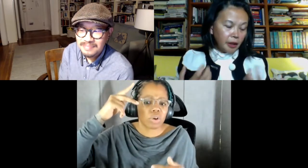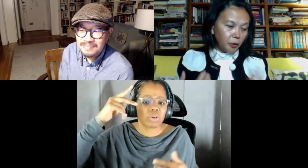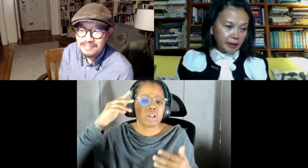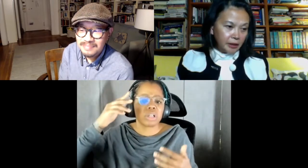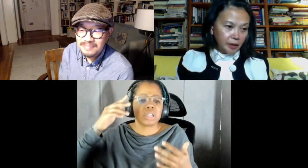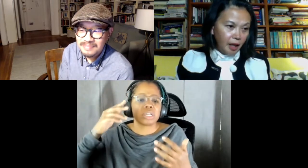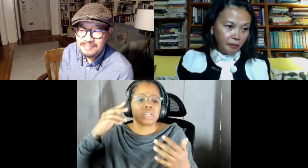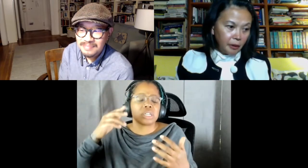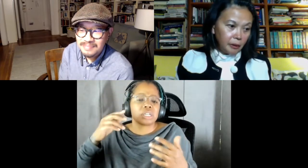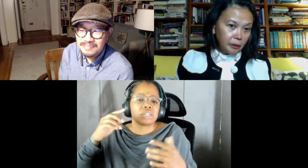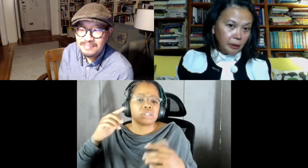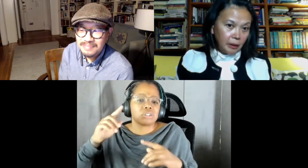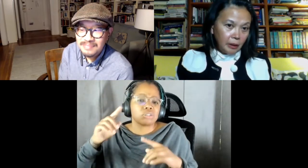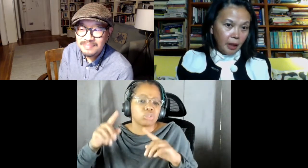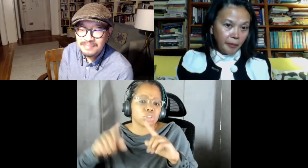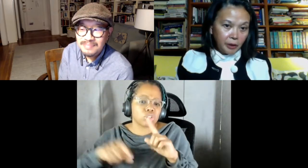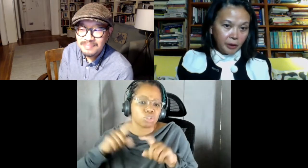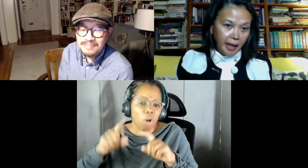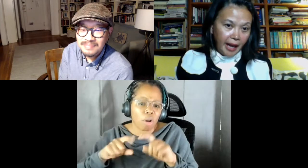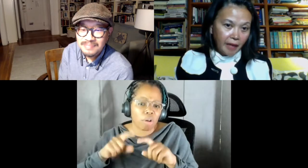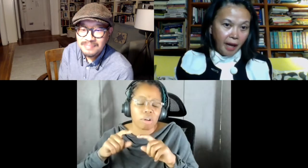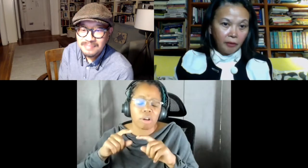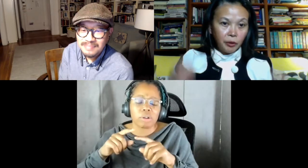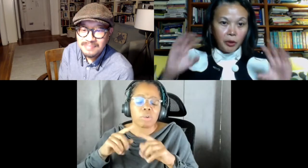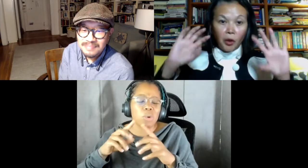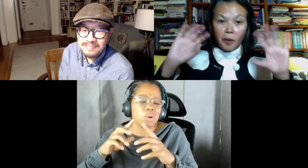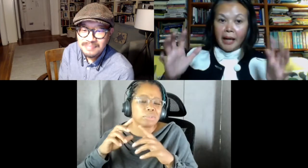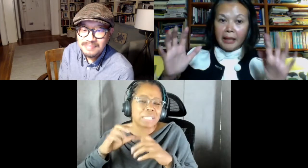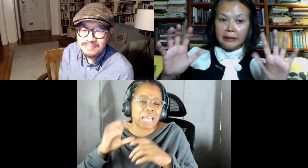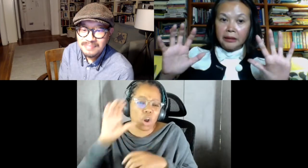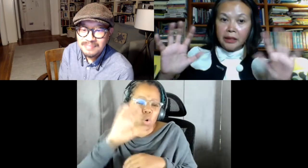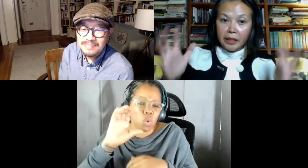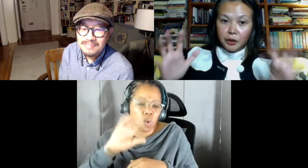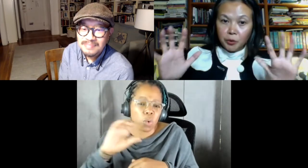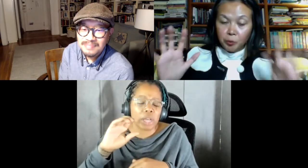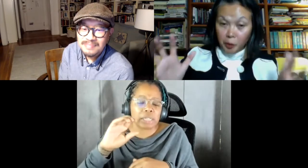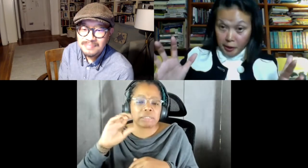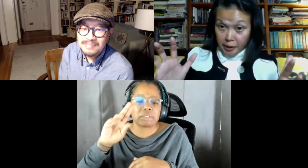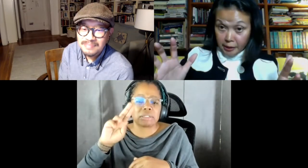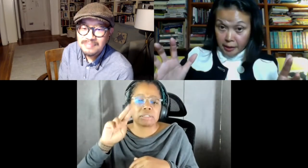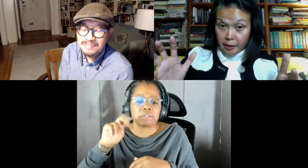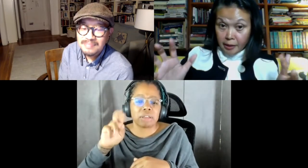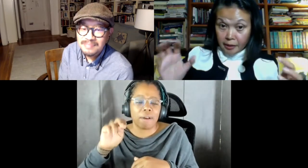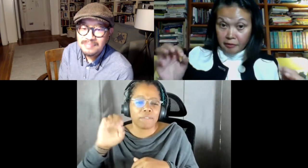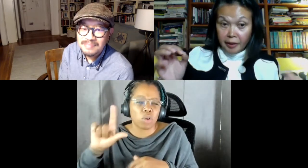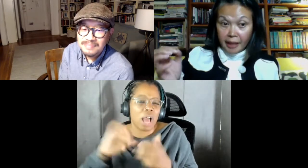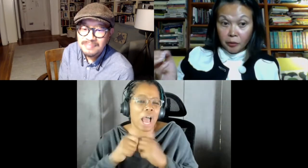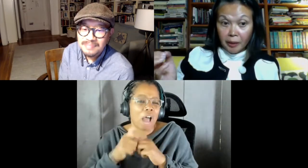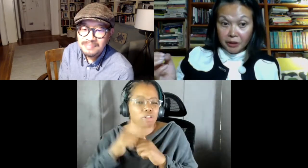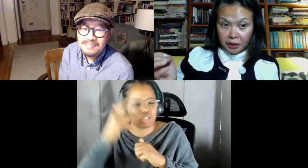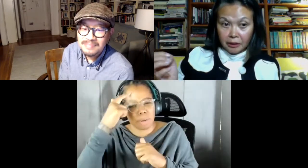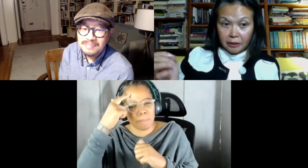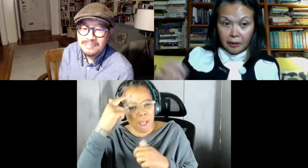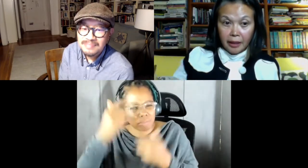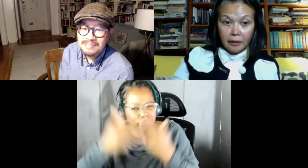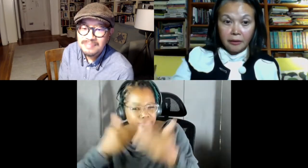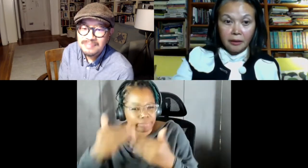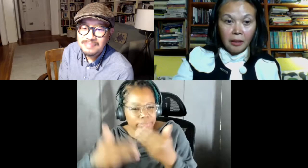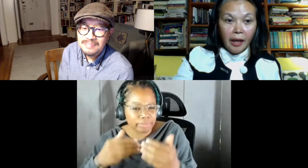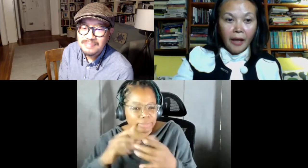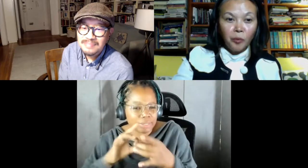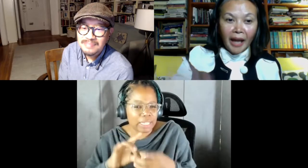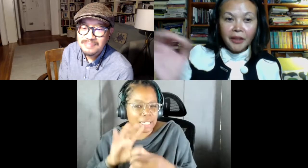genre quest novel that we have. How do your mind's gears work given that question?